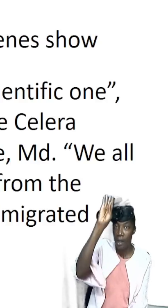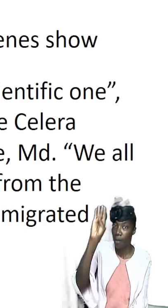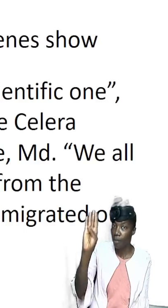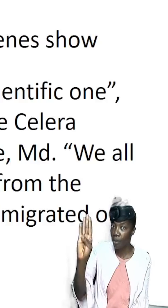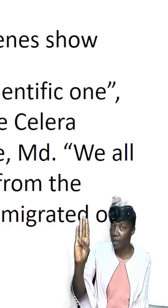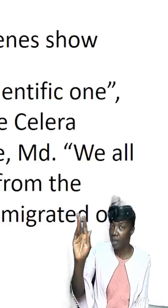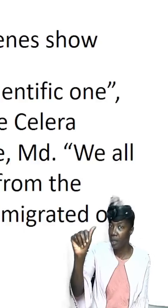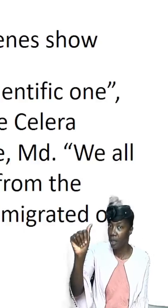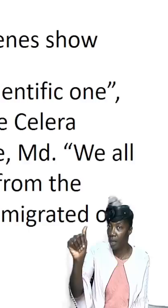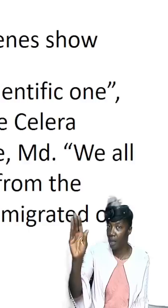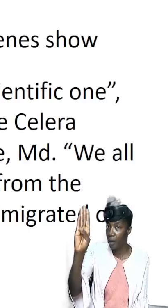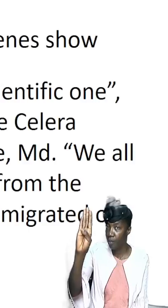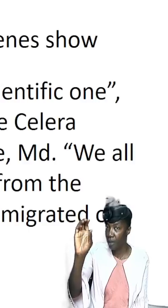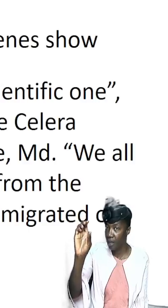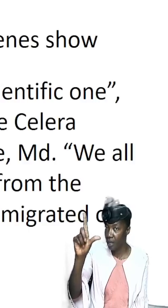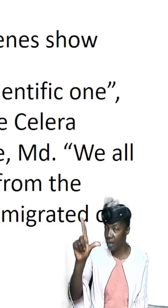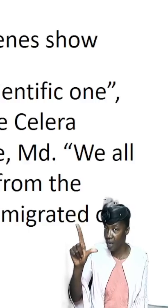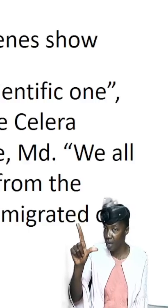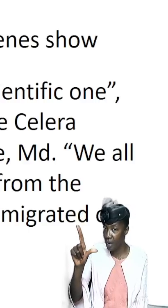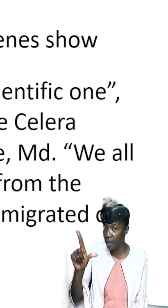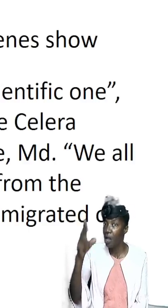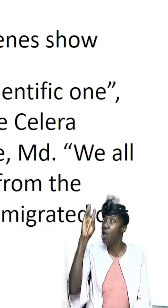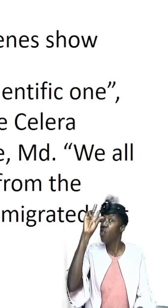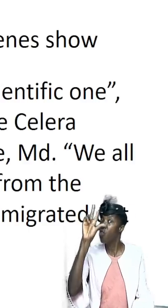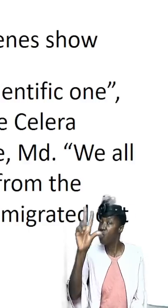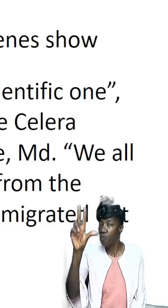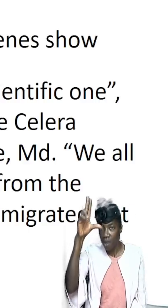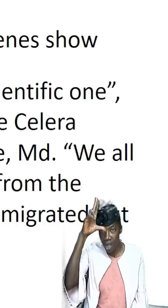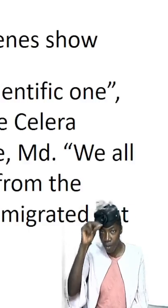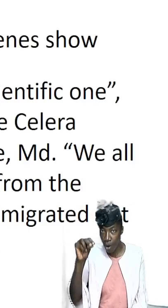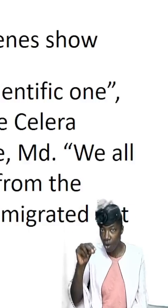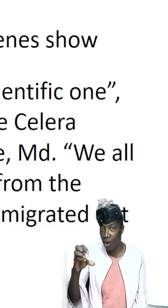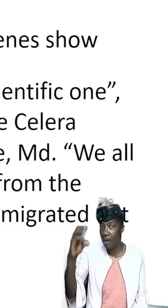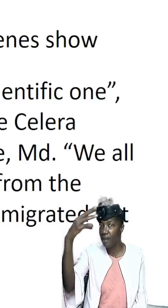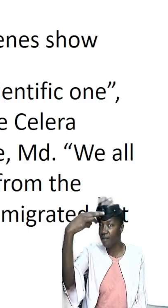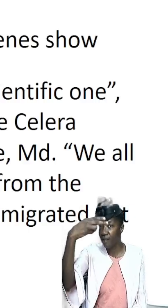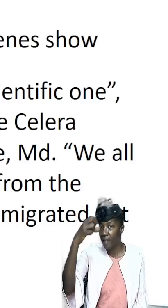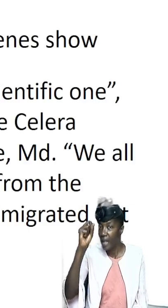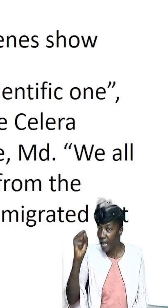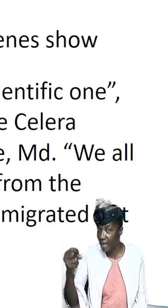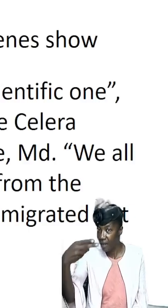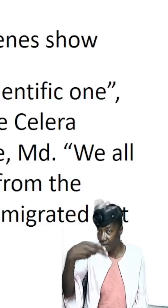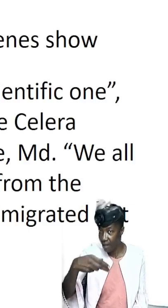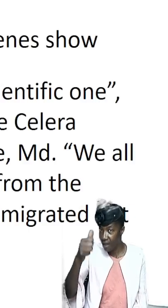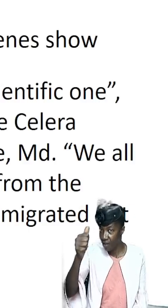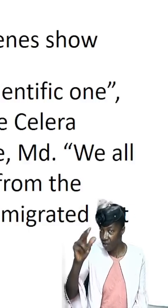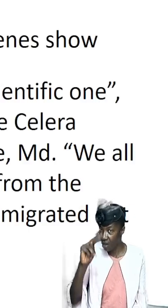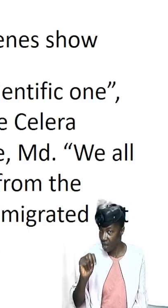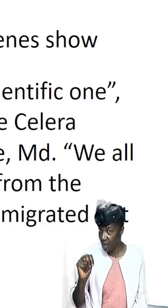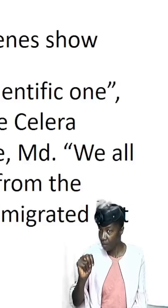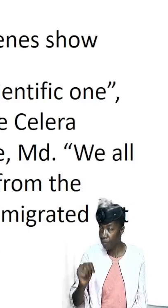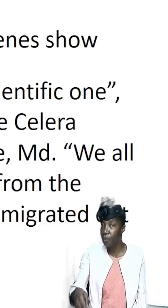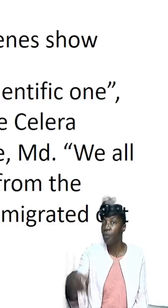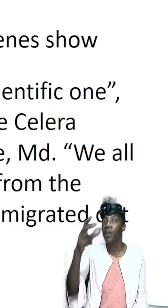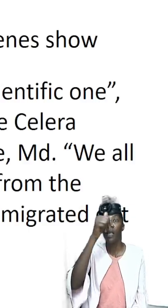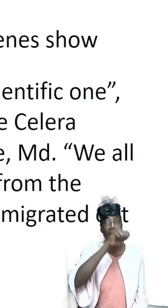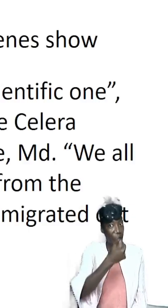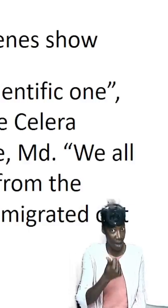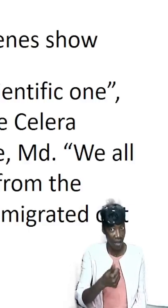three boys: Shem, Ham, and Japheth. So it